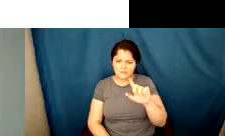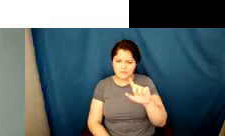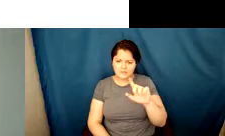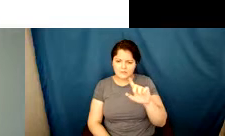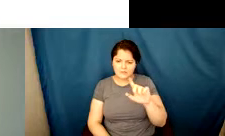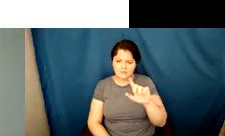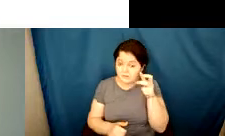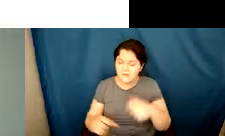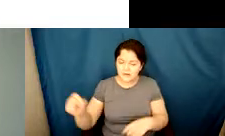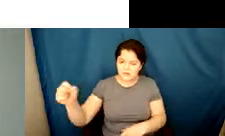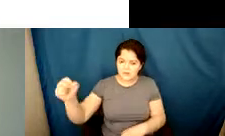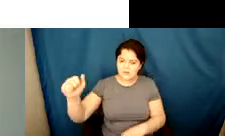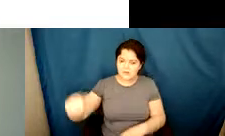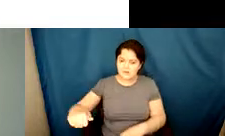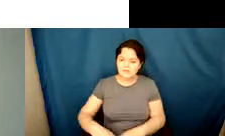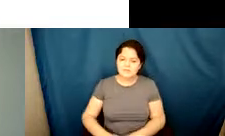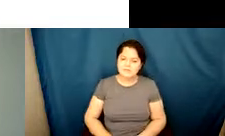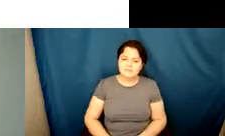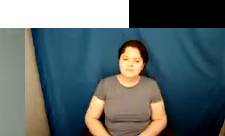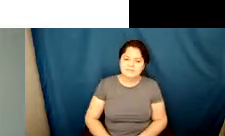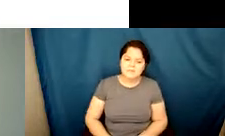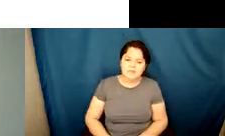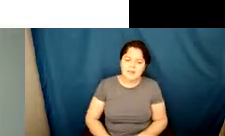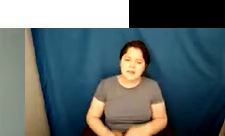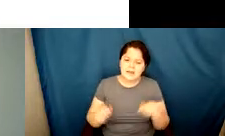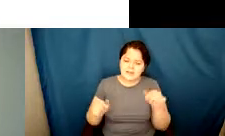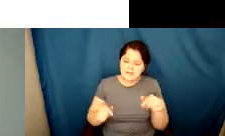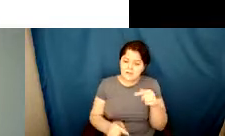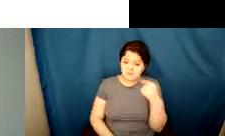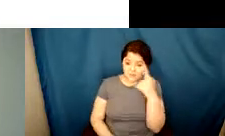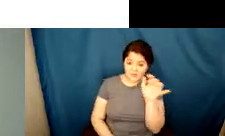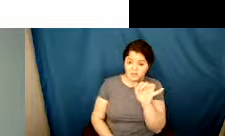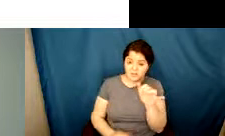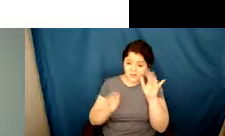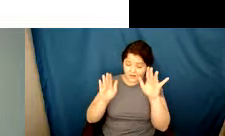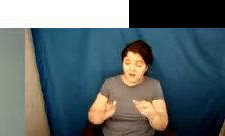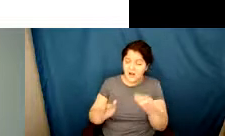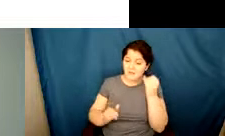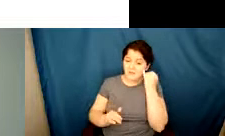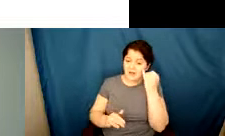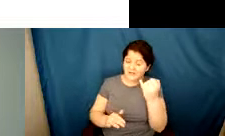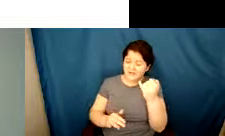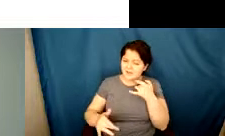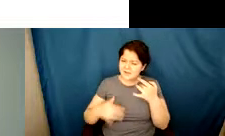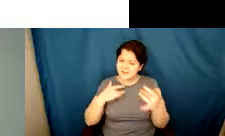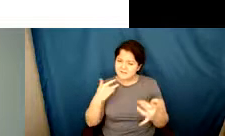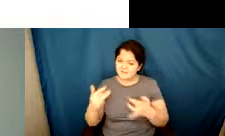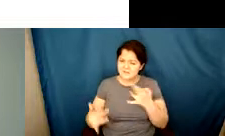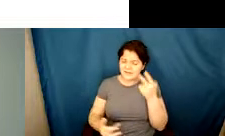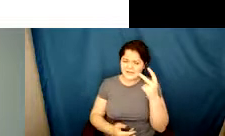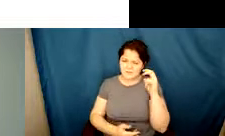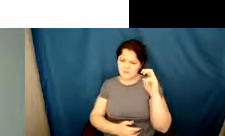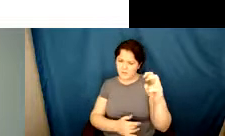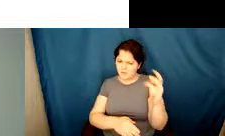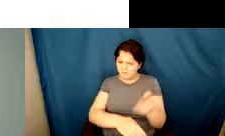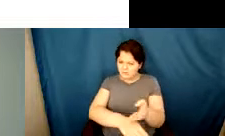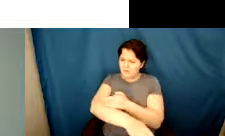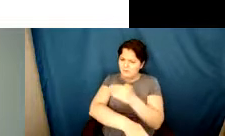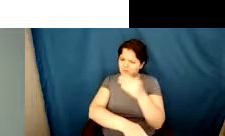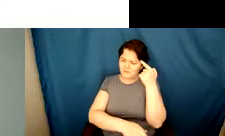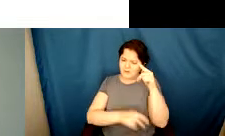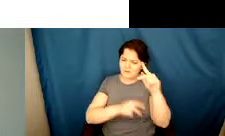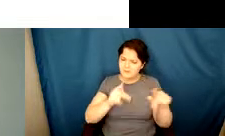Yes, we can. Phenomenal. No, this looks like a really great idea. It's always exciting to see transit improvements for the residents of